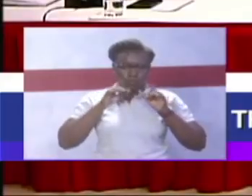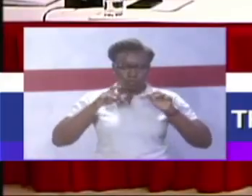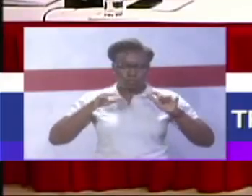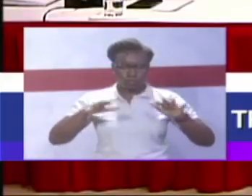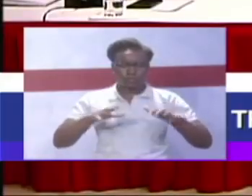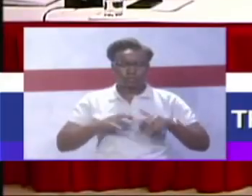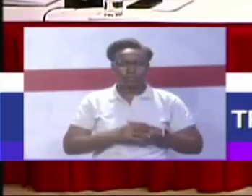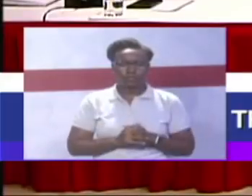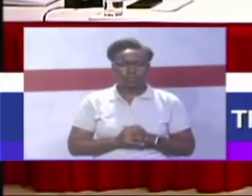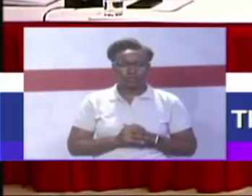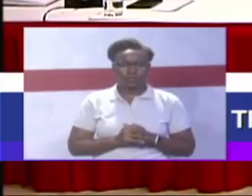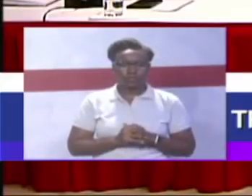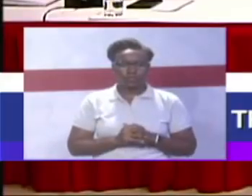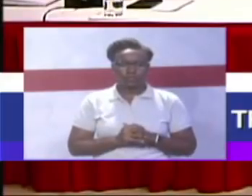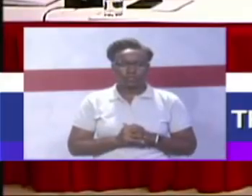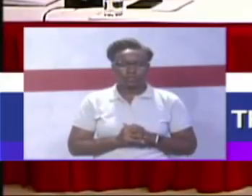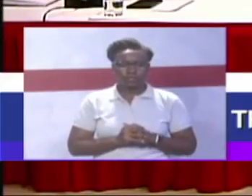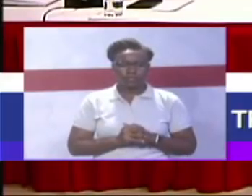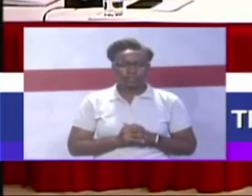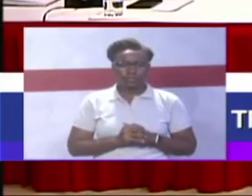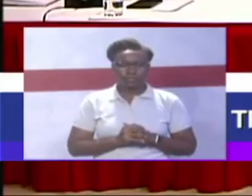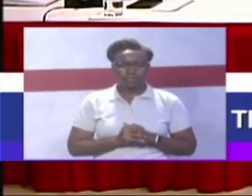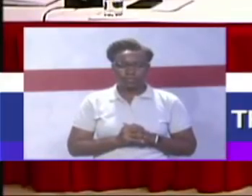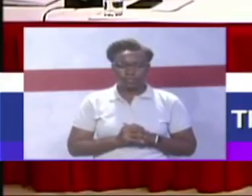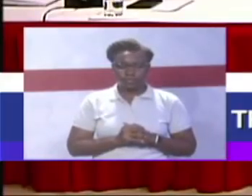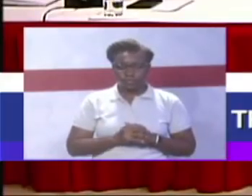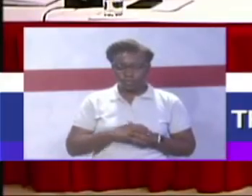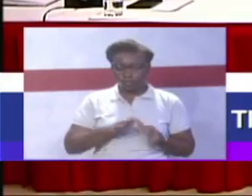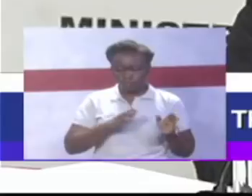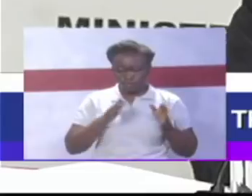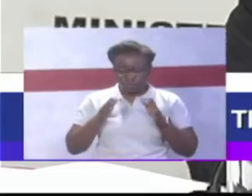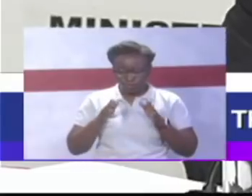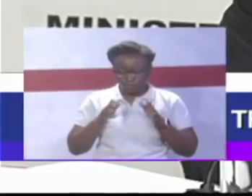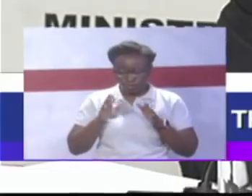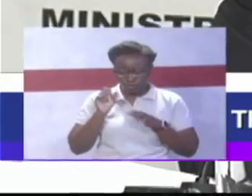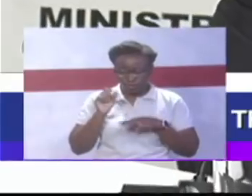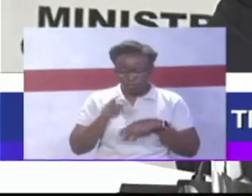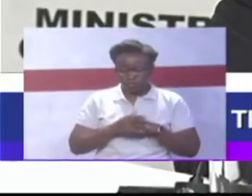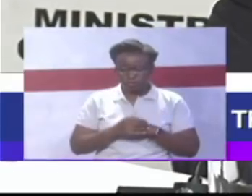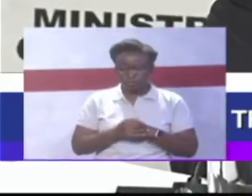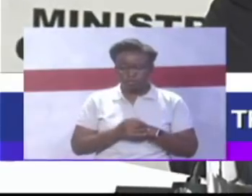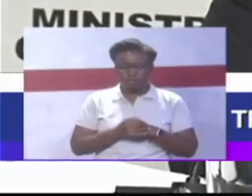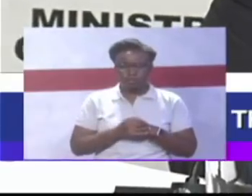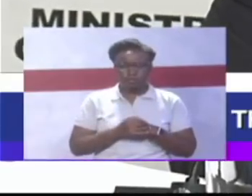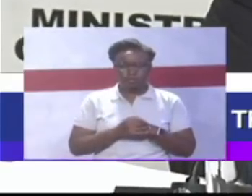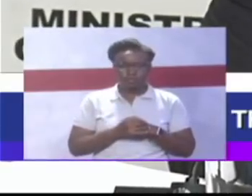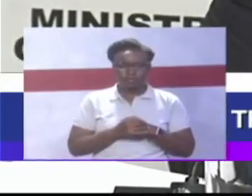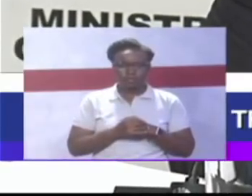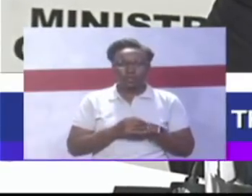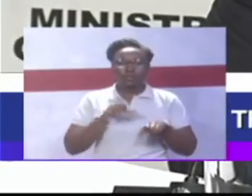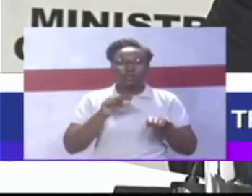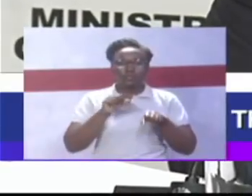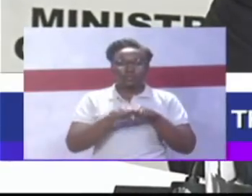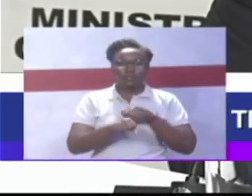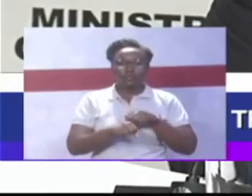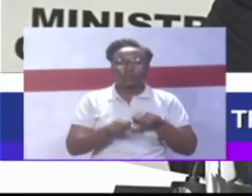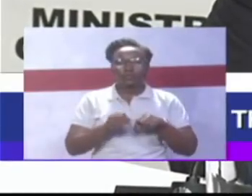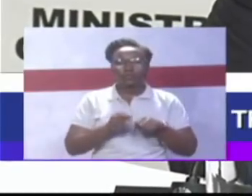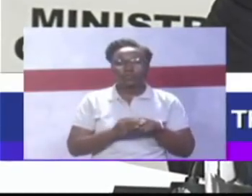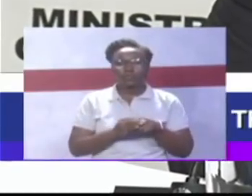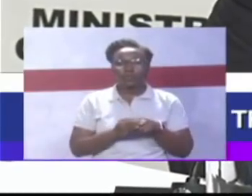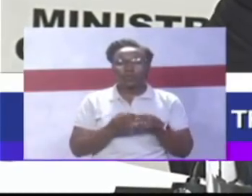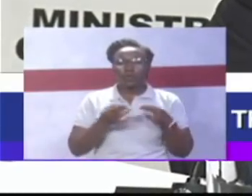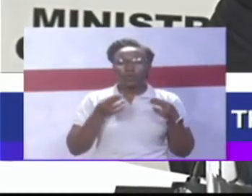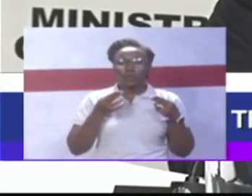Mr. Teixeira. Dr. I think the question is to me based on the statement made by Mr. Teixeira. So, So, what